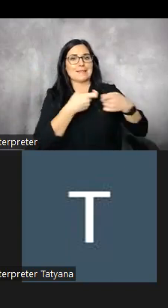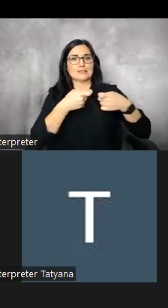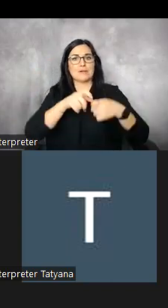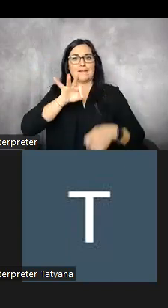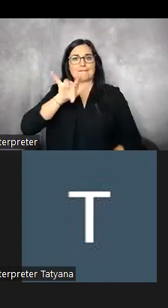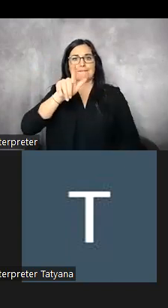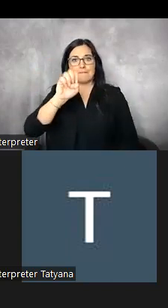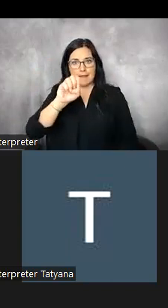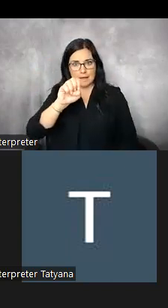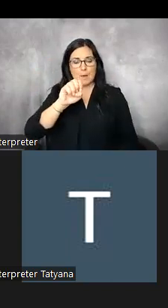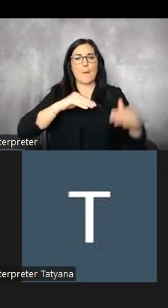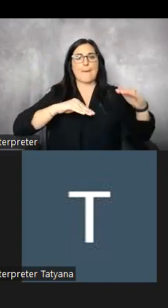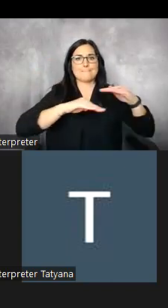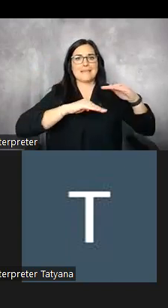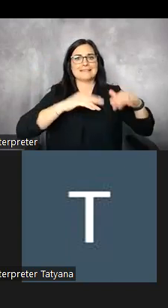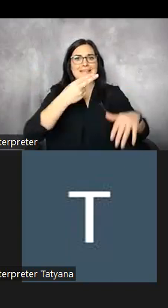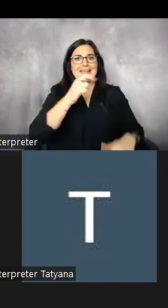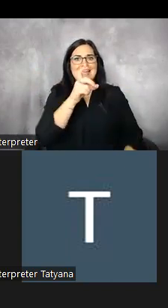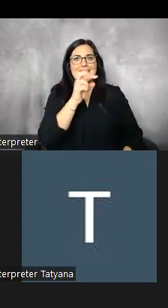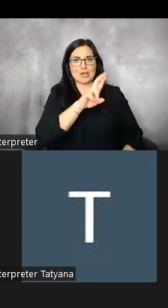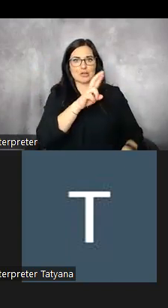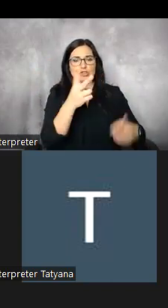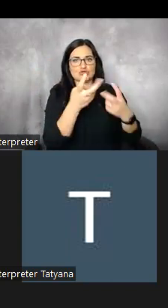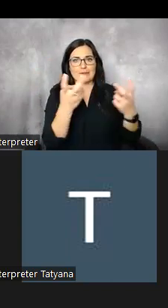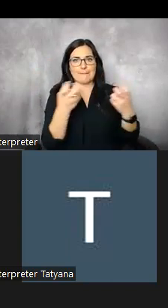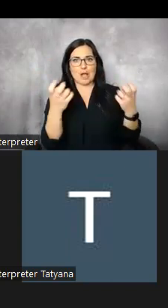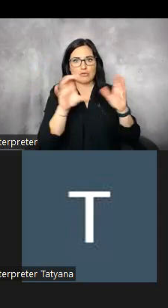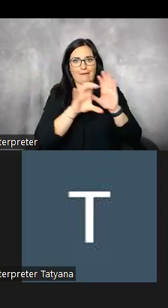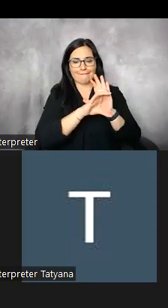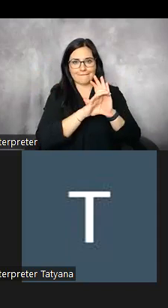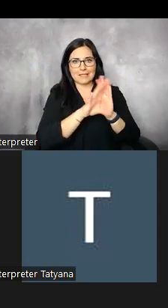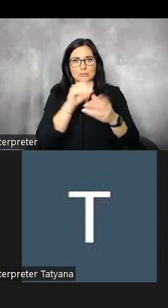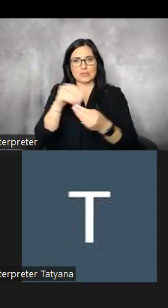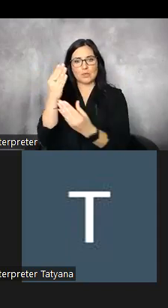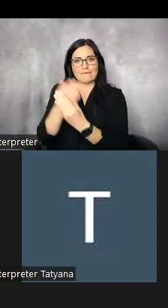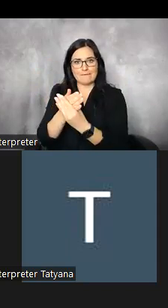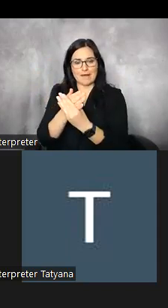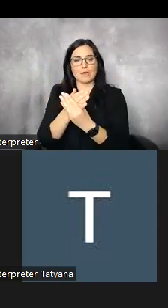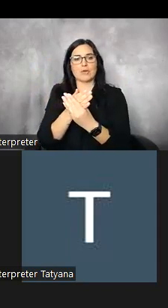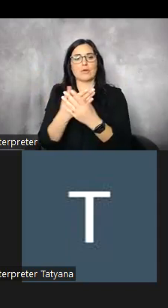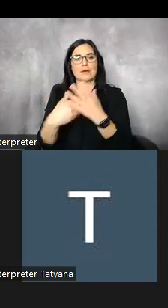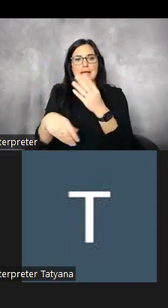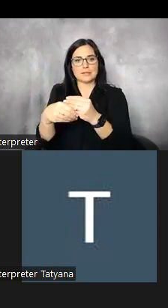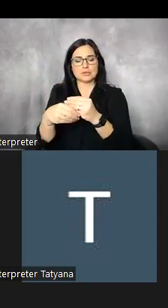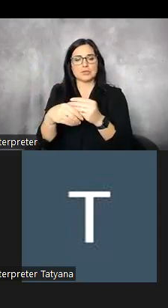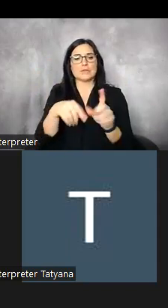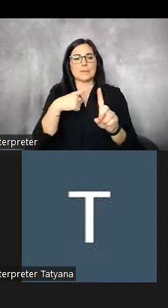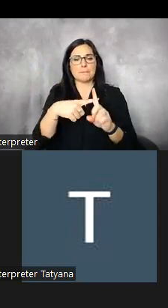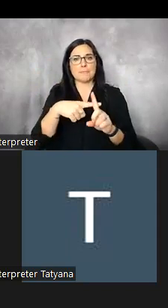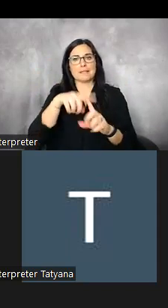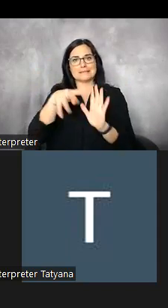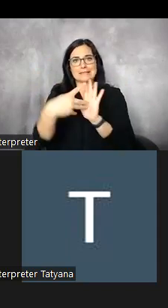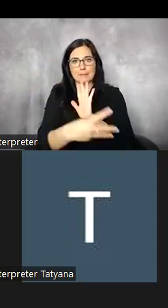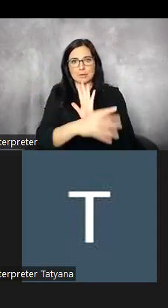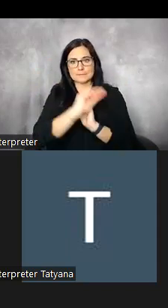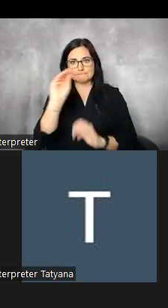will do some basic headers. We will strip out graphics and put them into a file of additionals, as well as tables, those kind of things,